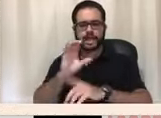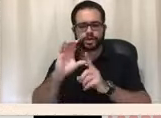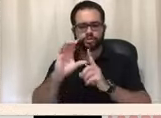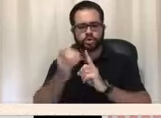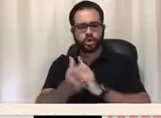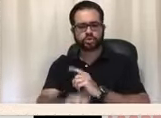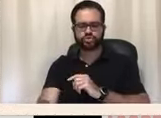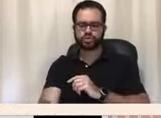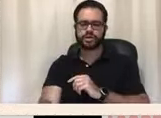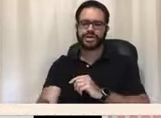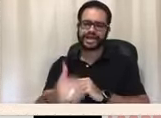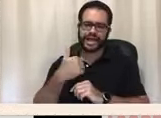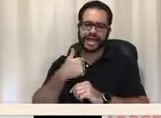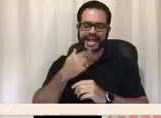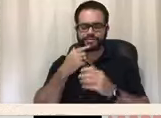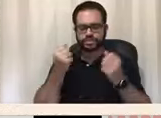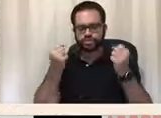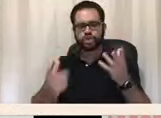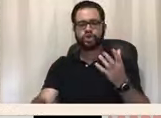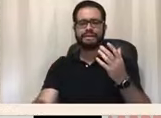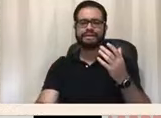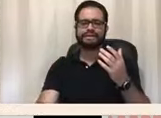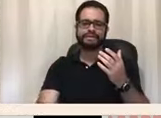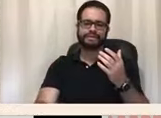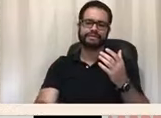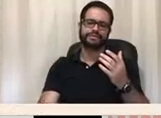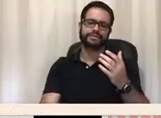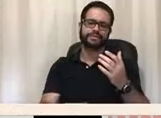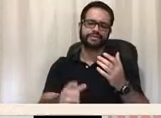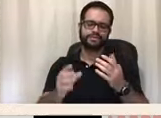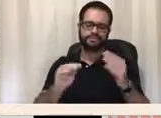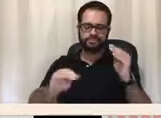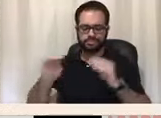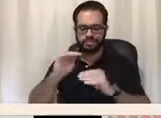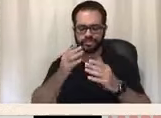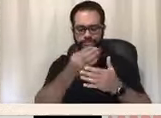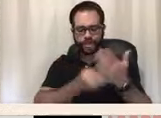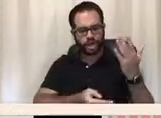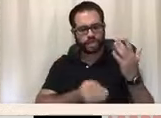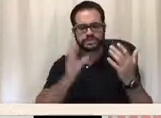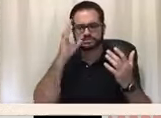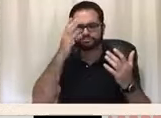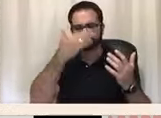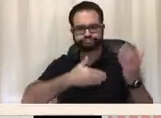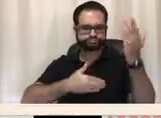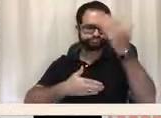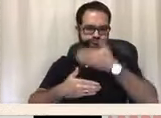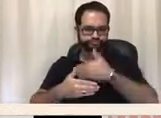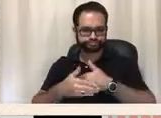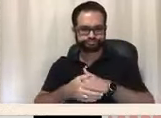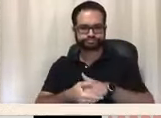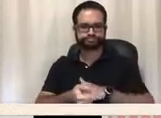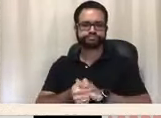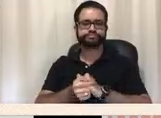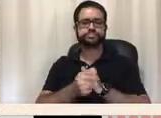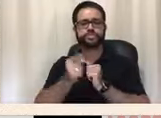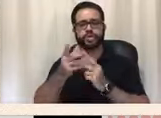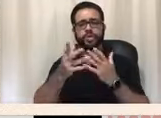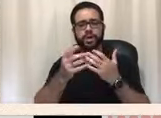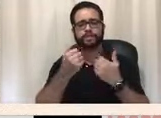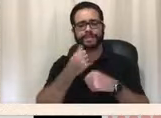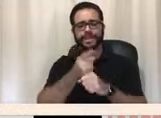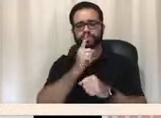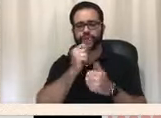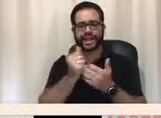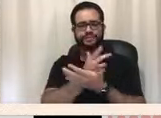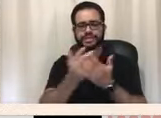many moving pieces within these programs. You want to keep things fresh. You want to look at